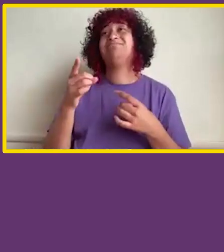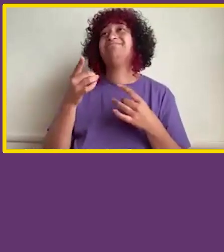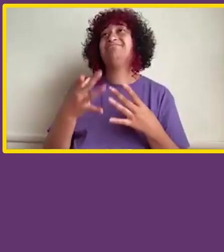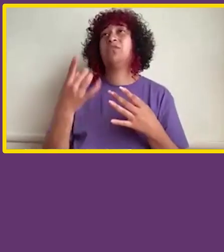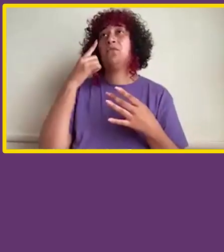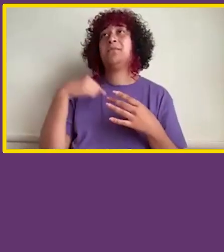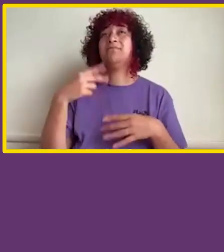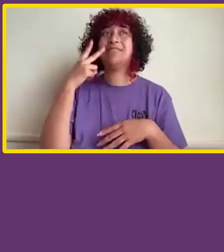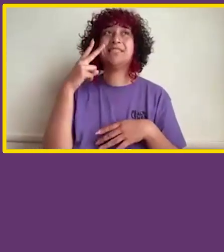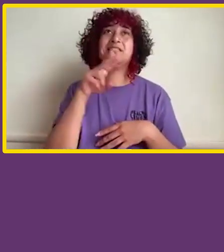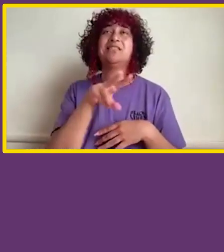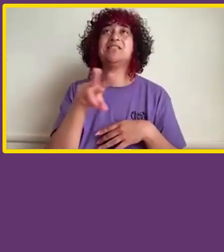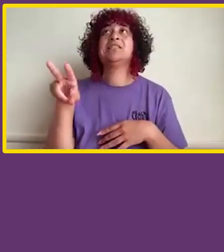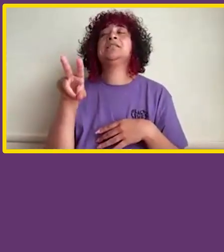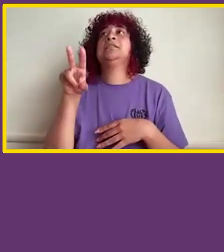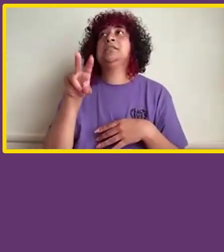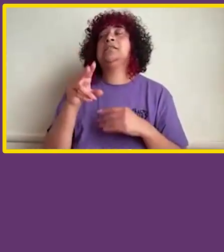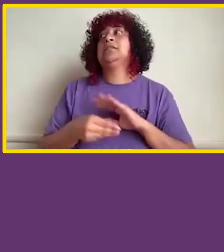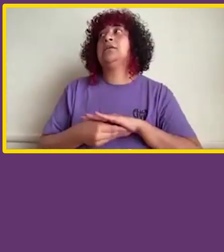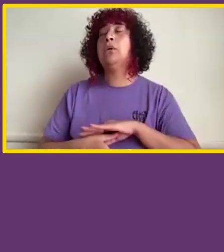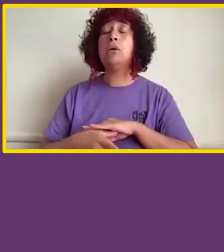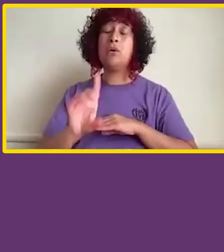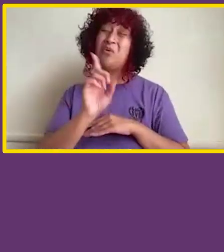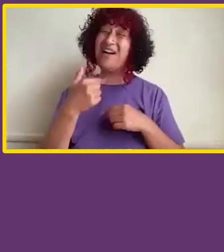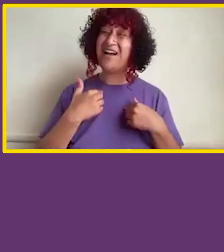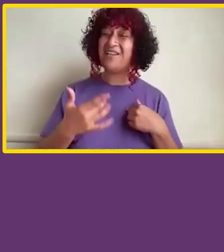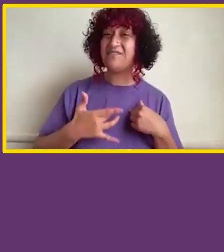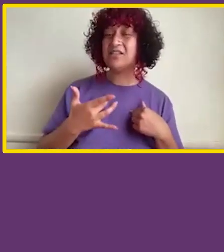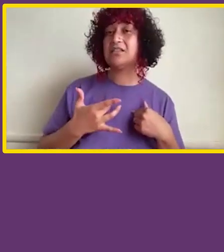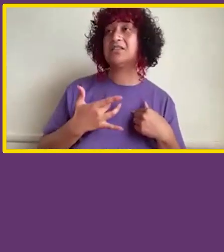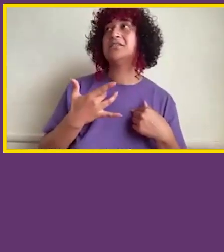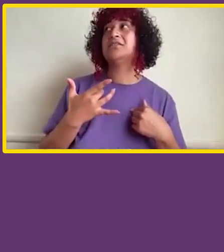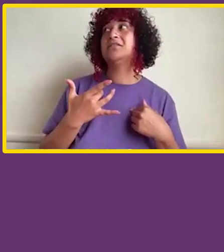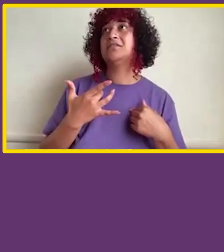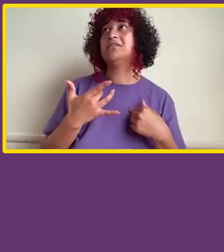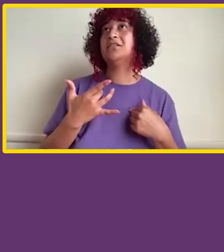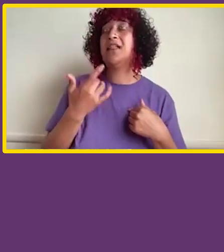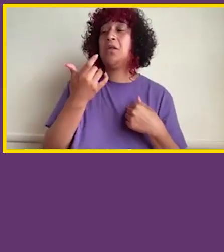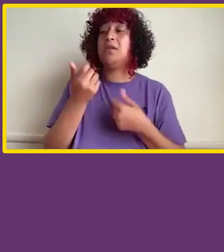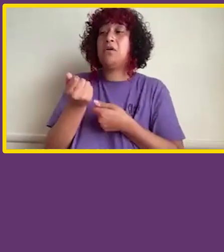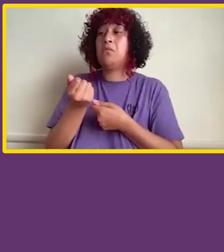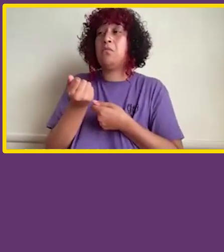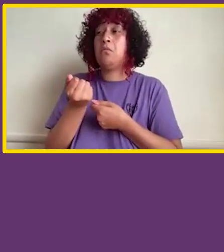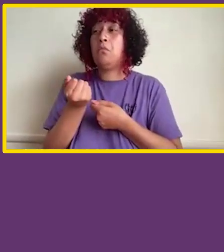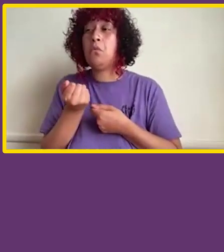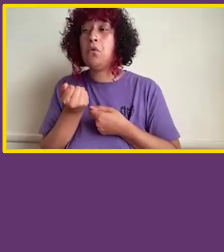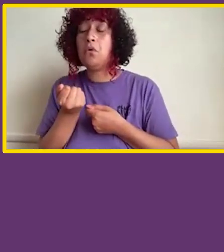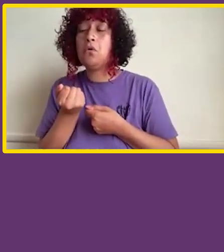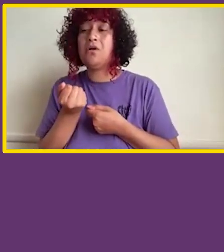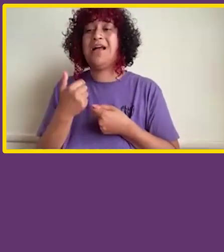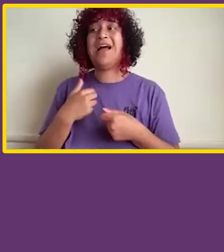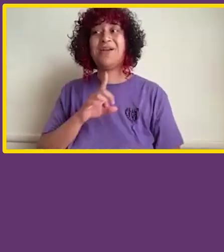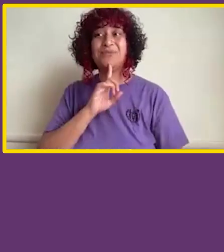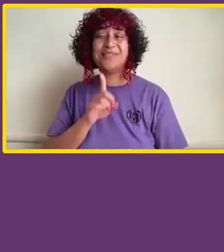see. And where I feel a pull, too, in the sense that I